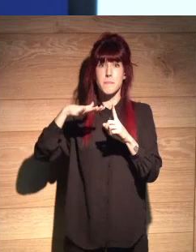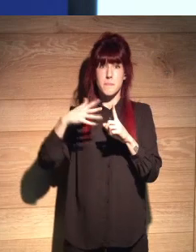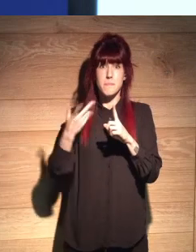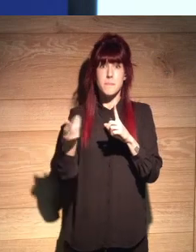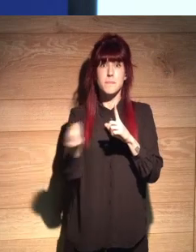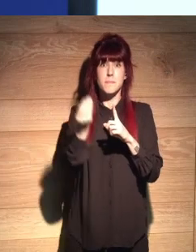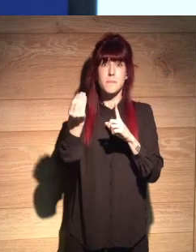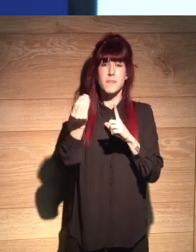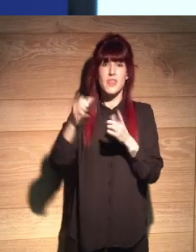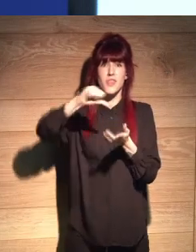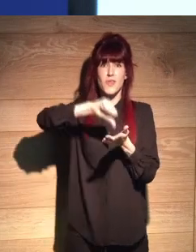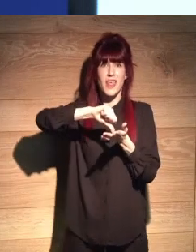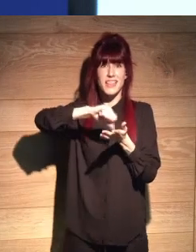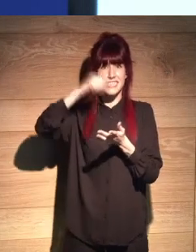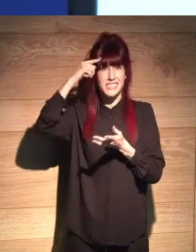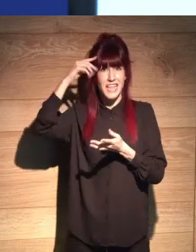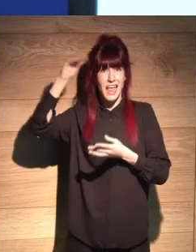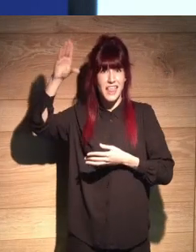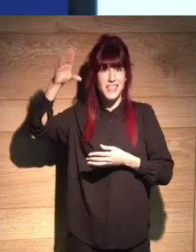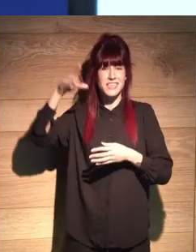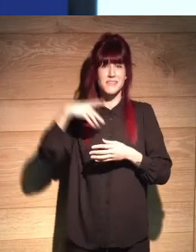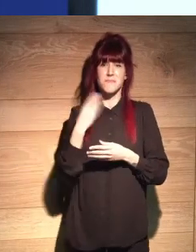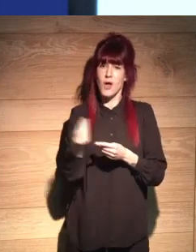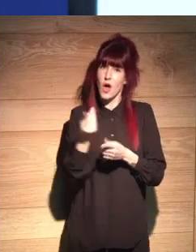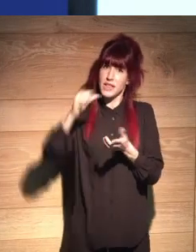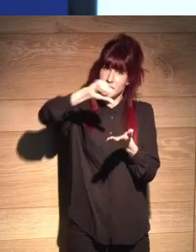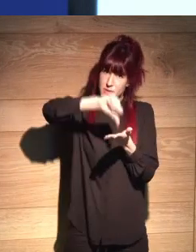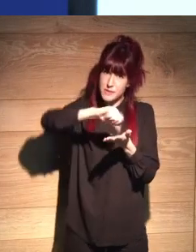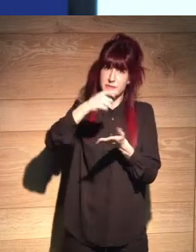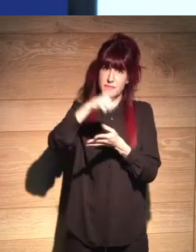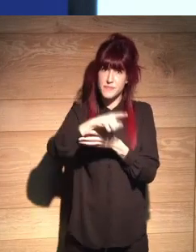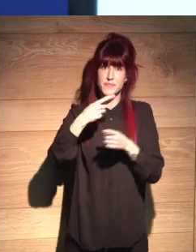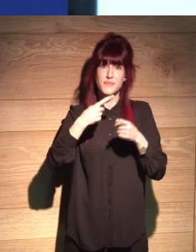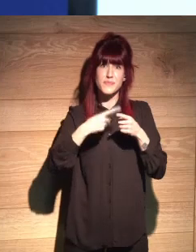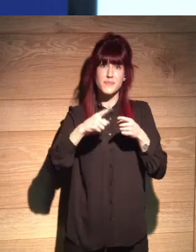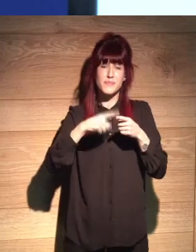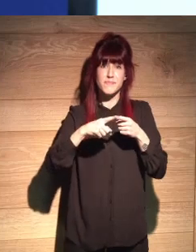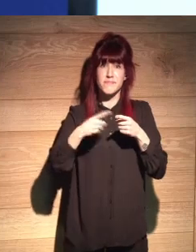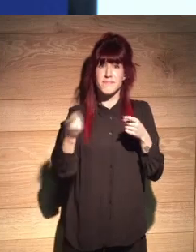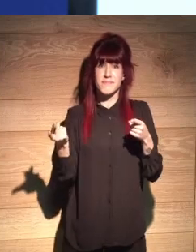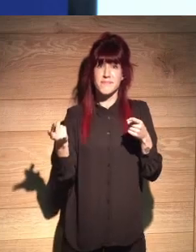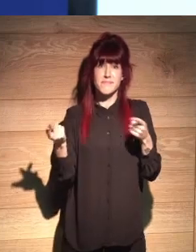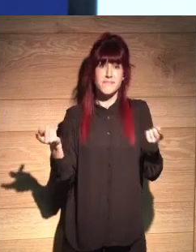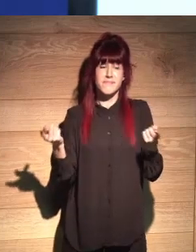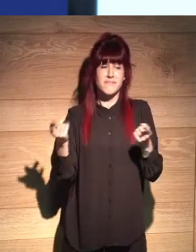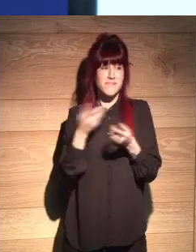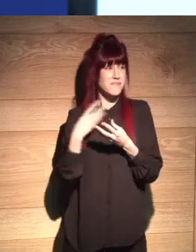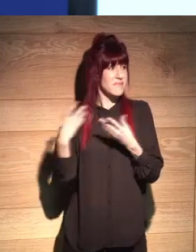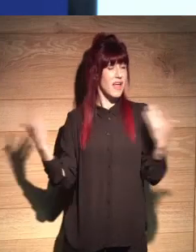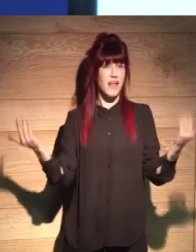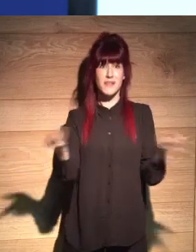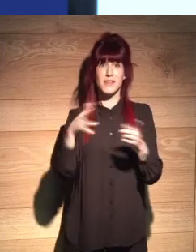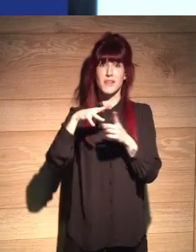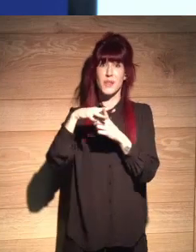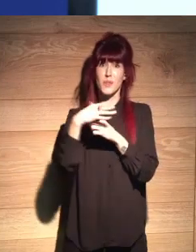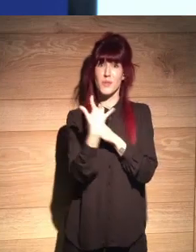city improvements, and things that is around us in our everyday lives.